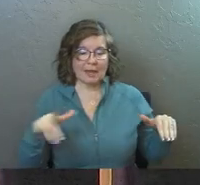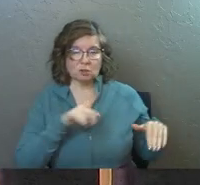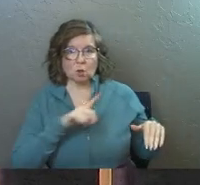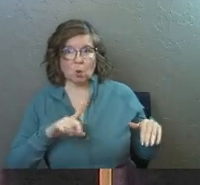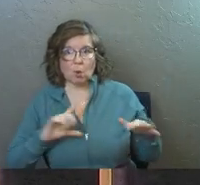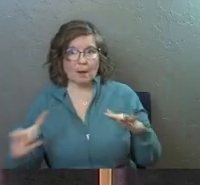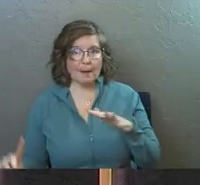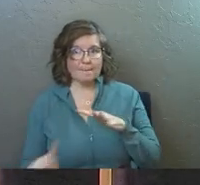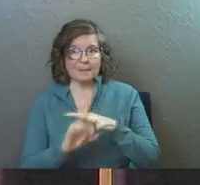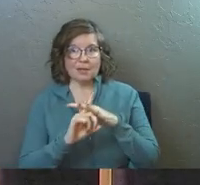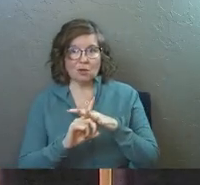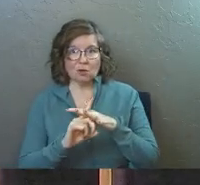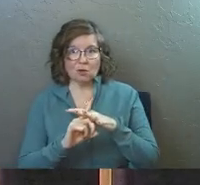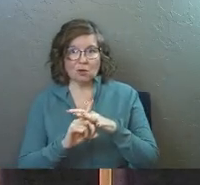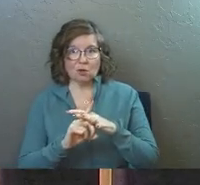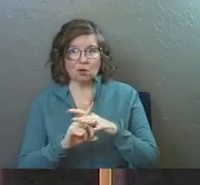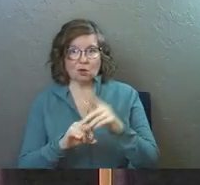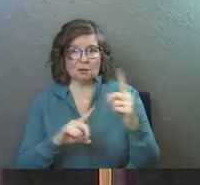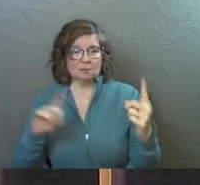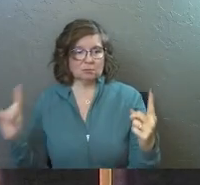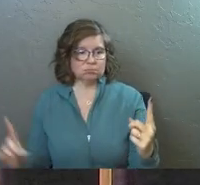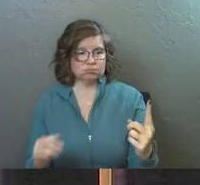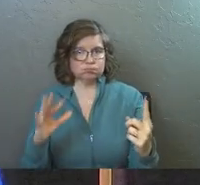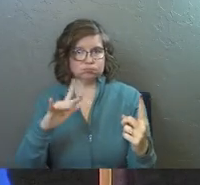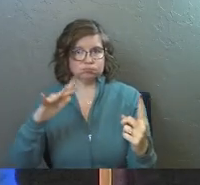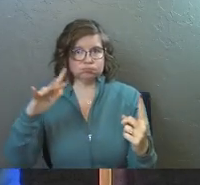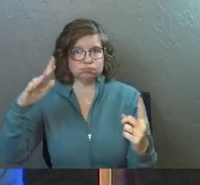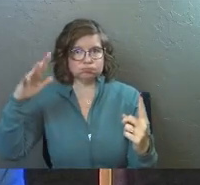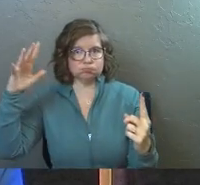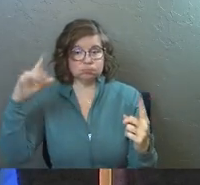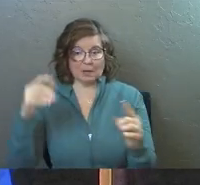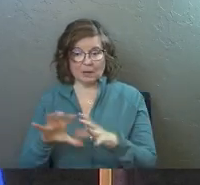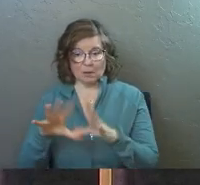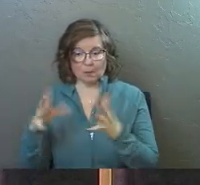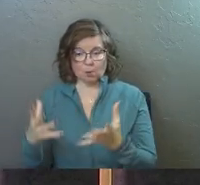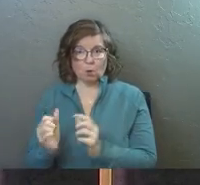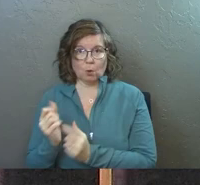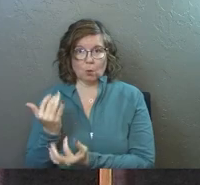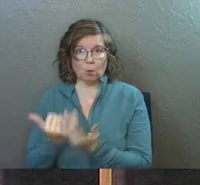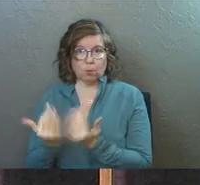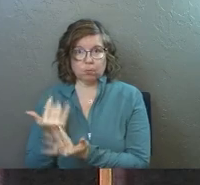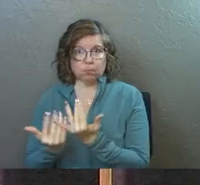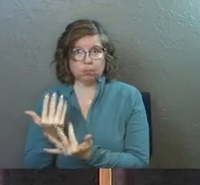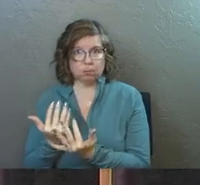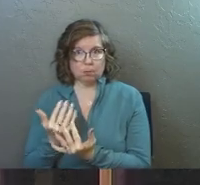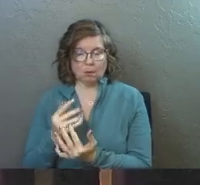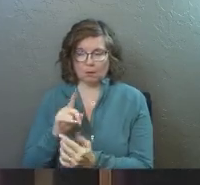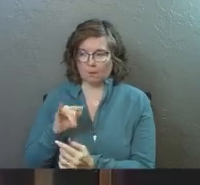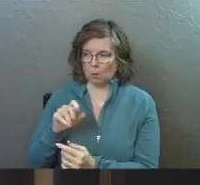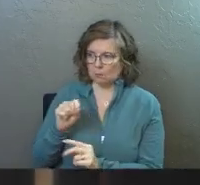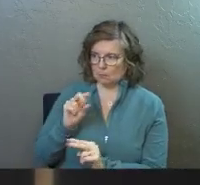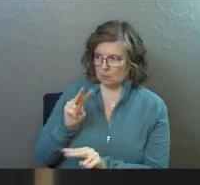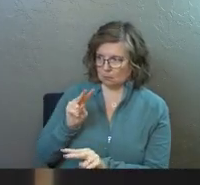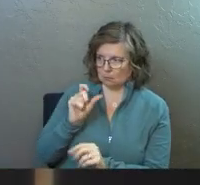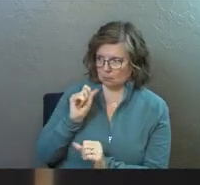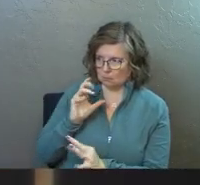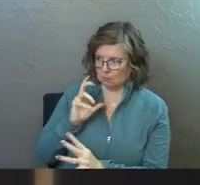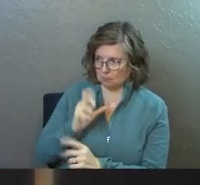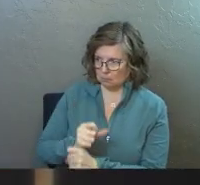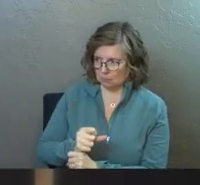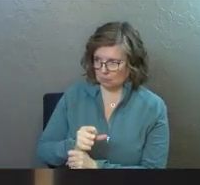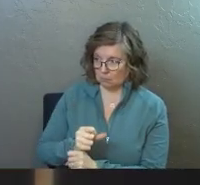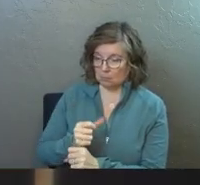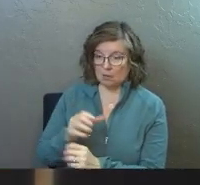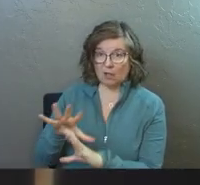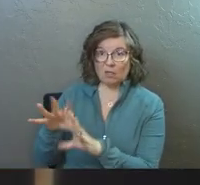Lord appeared to Moses in a blazing fire in the middle of a bush. Moses stared in amazement. Though the bush was engulfed